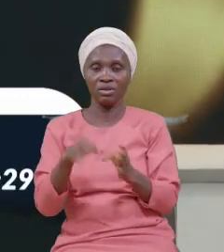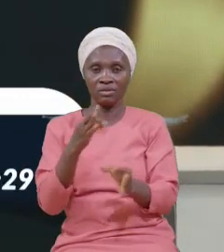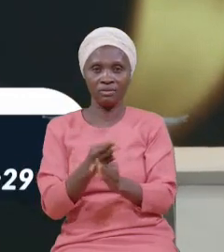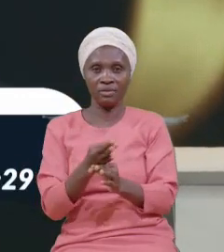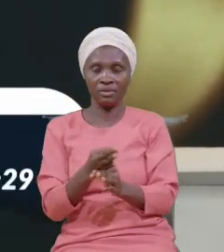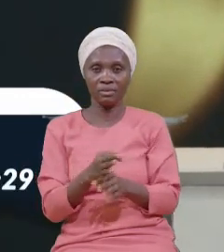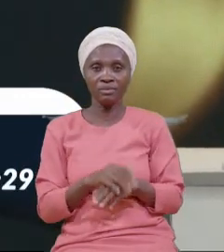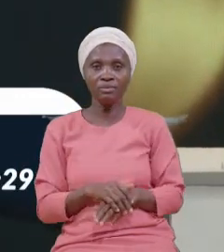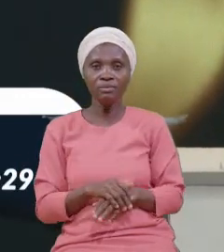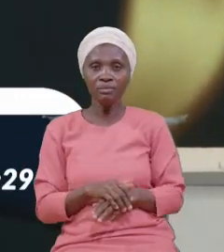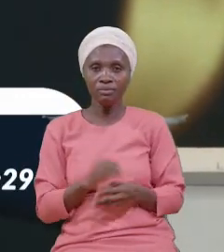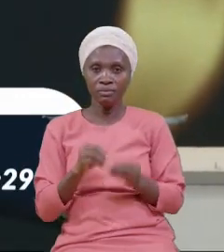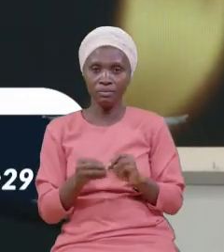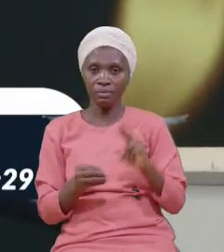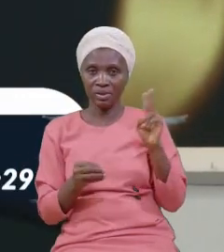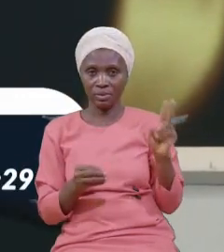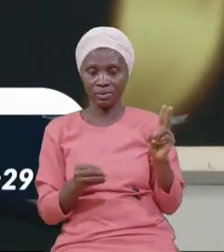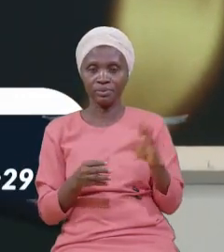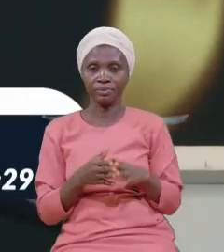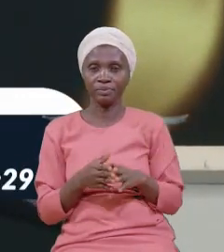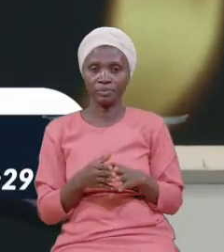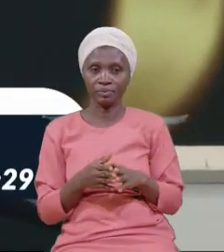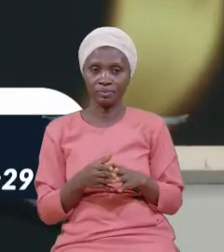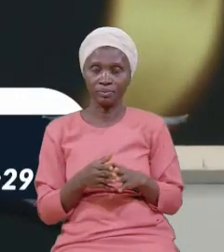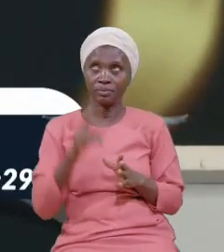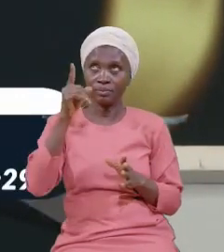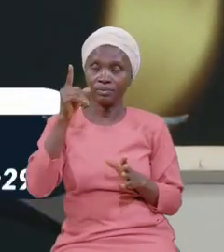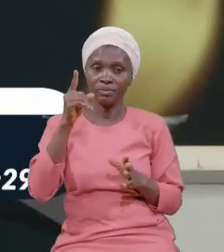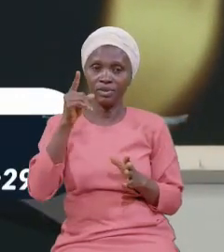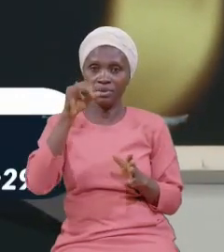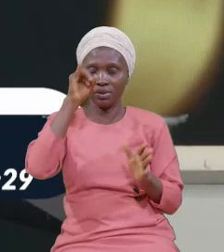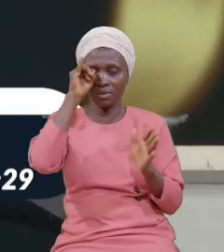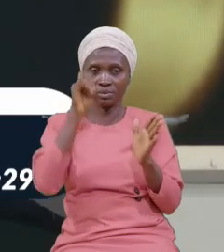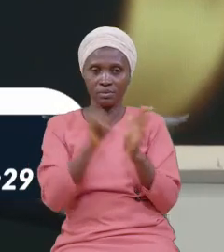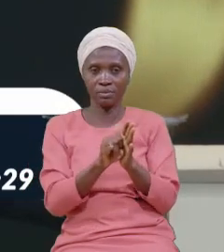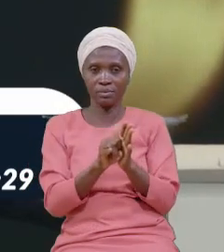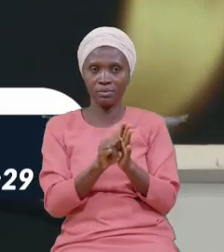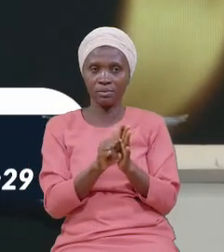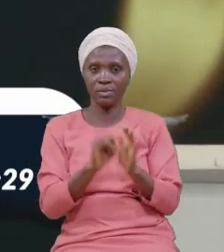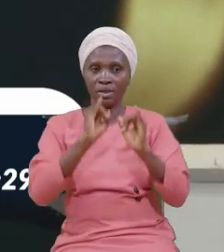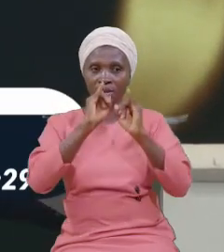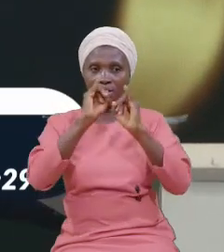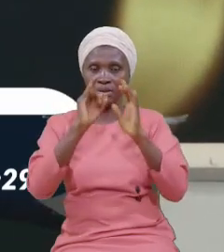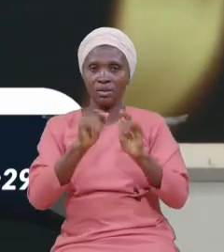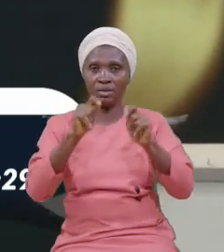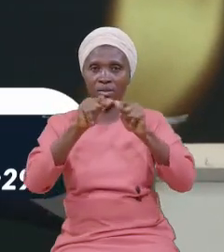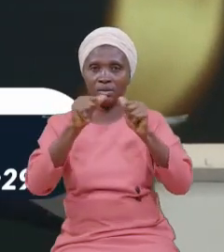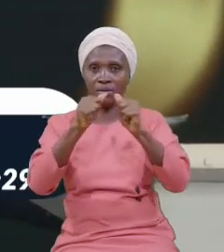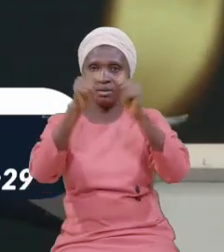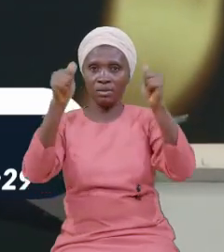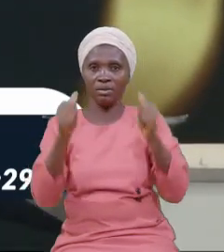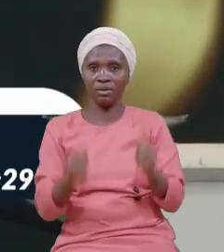of splendor shining through the saints. It shines through us, and